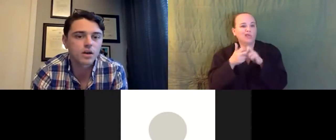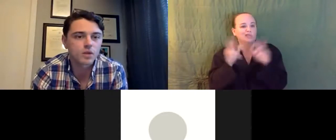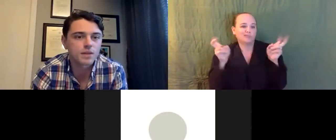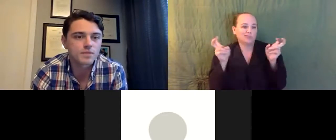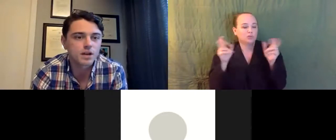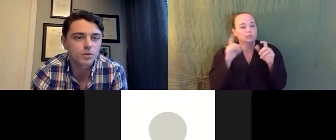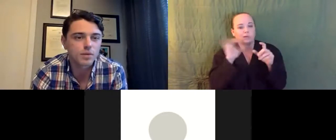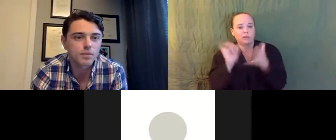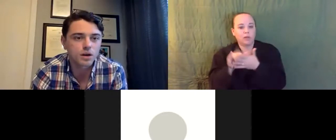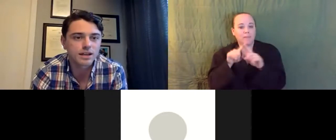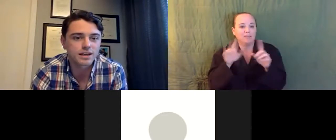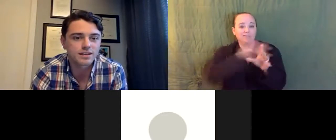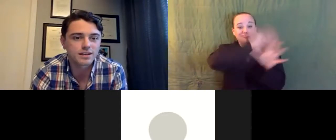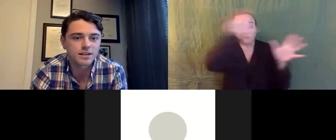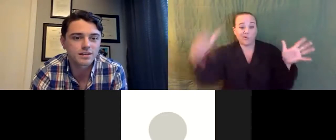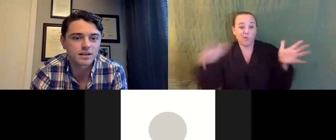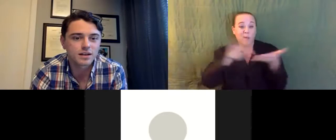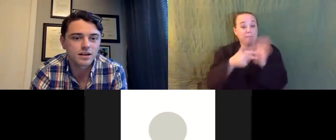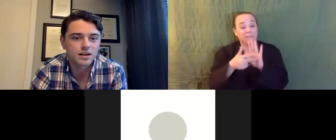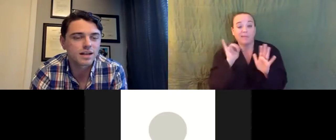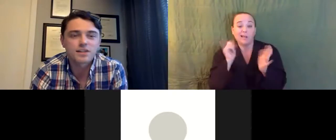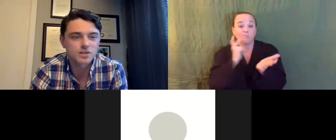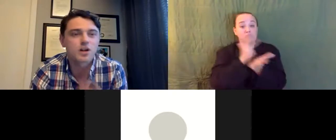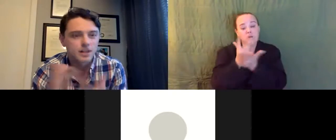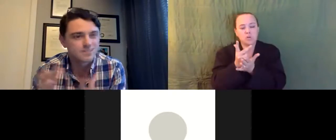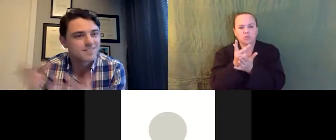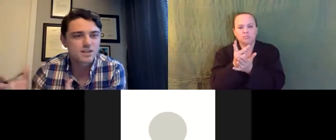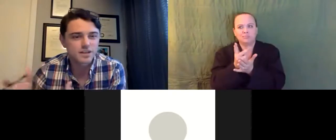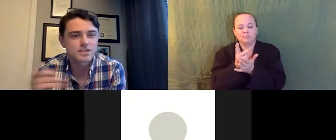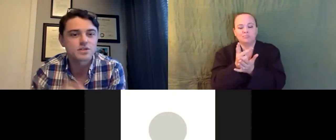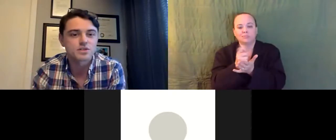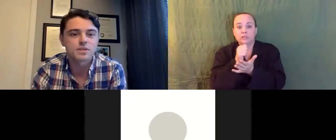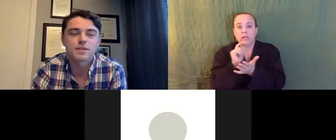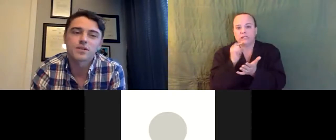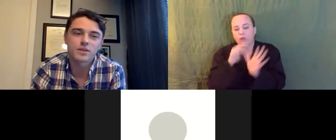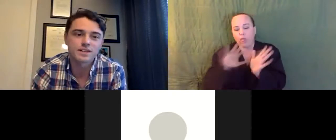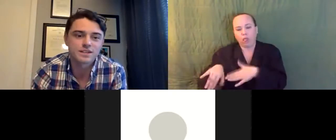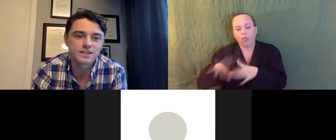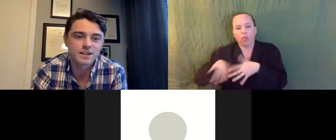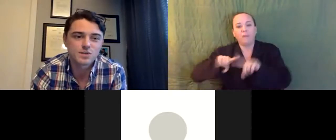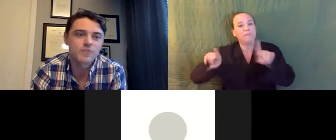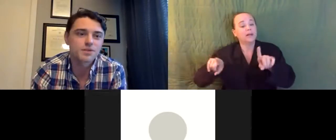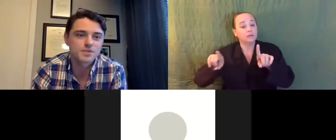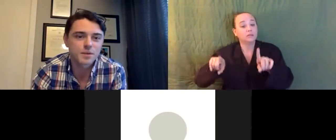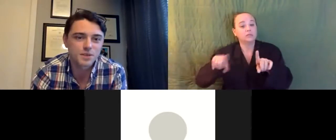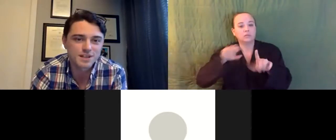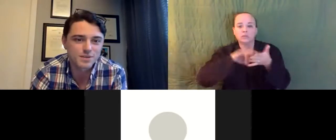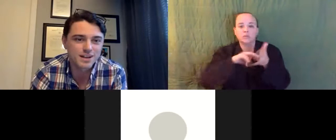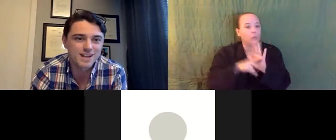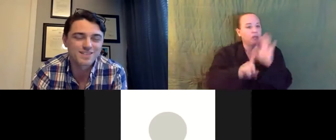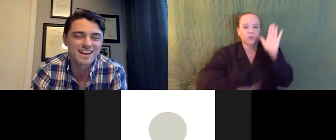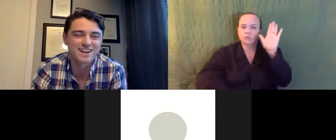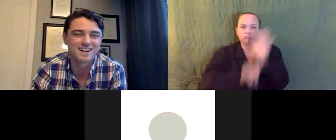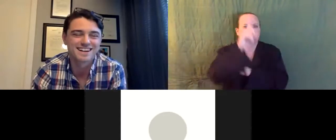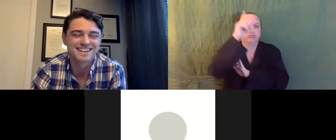mean, overall, I'm talking more about parking and not that those aren't serious issues, but I'm not referring to 24-story buildings without